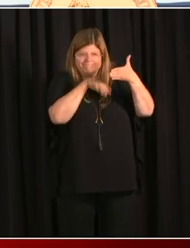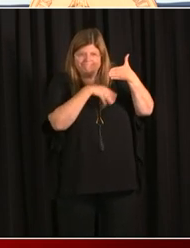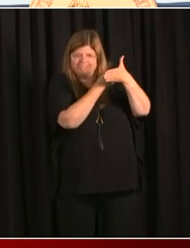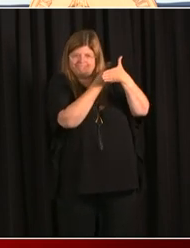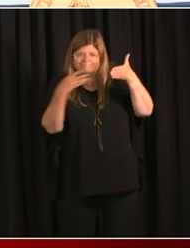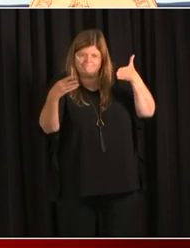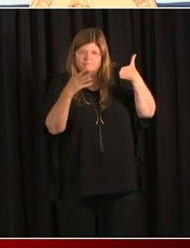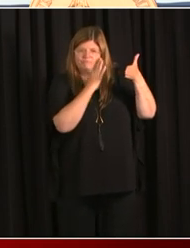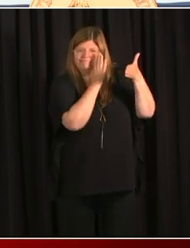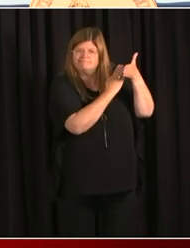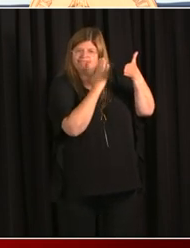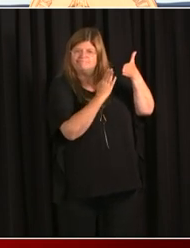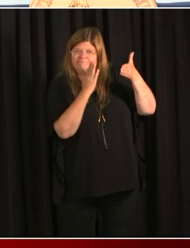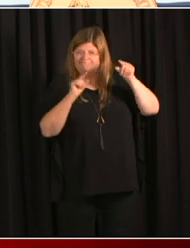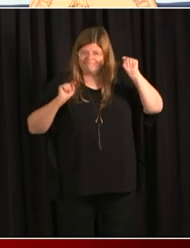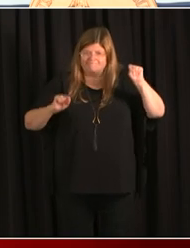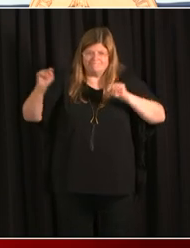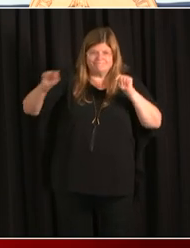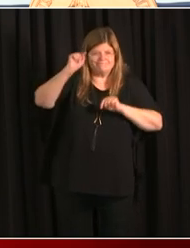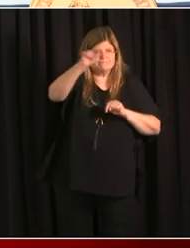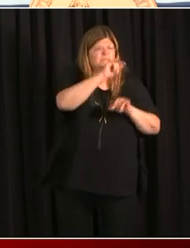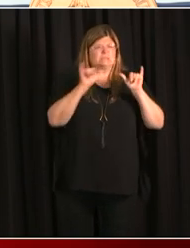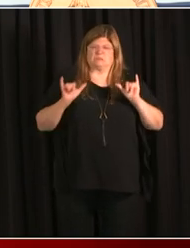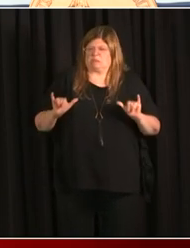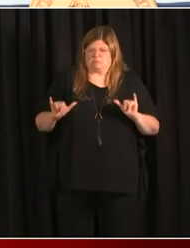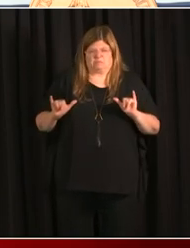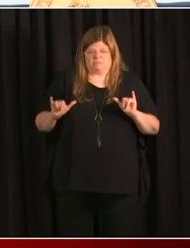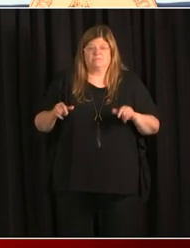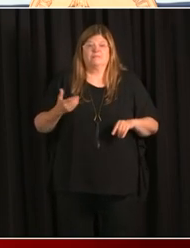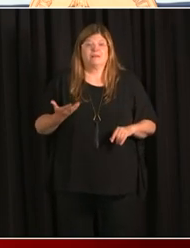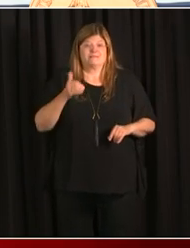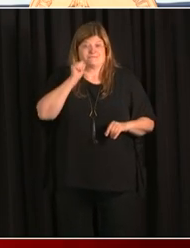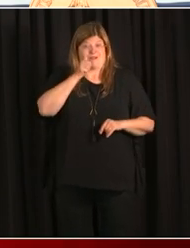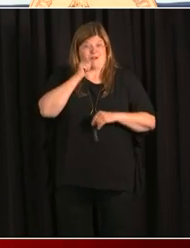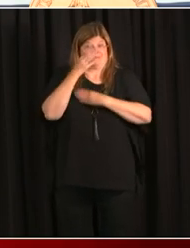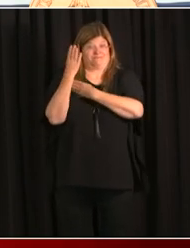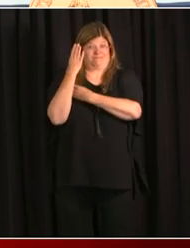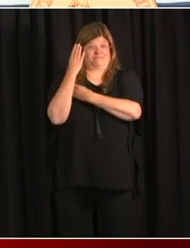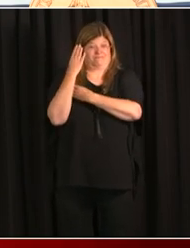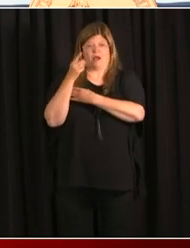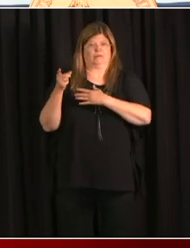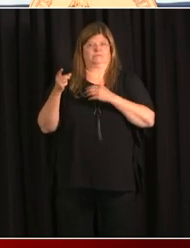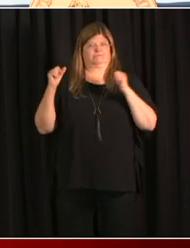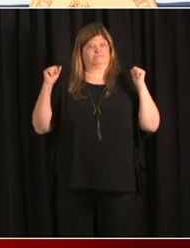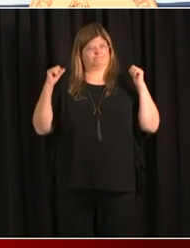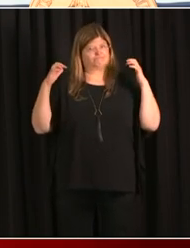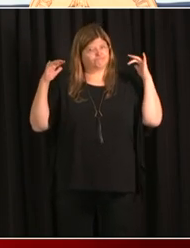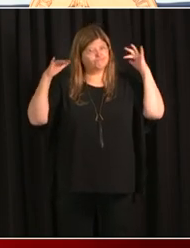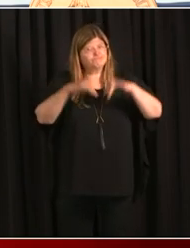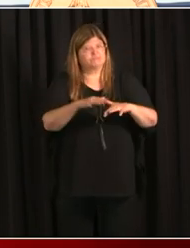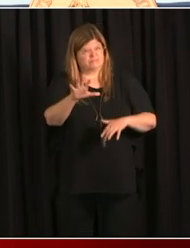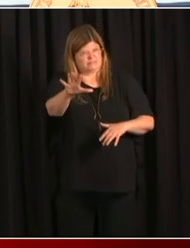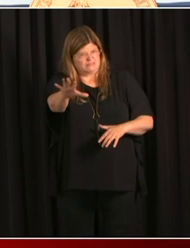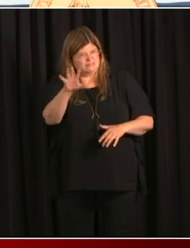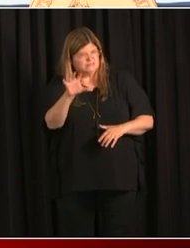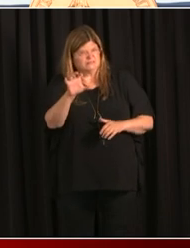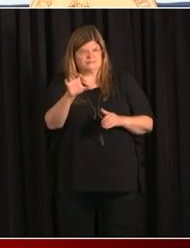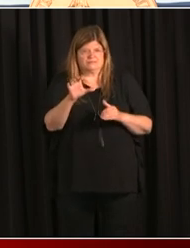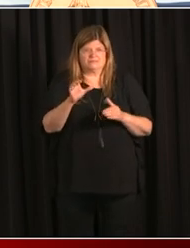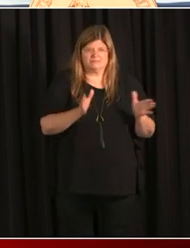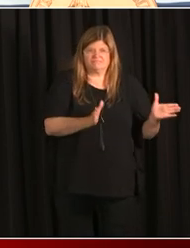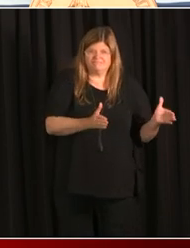different locations in the city each day. Residents can find a full list of those sites by going to